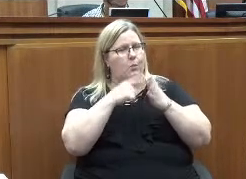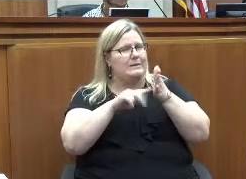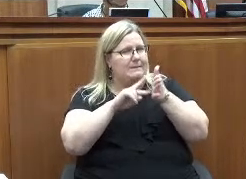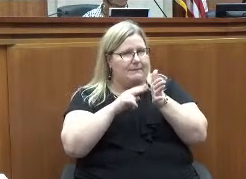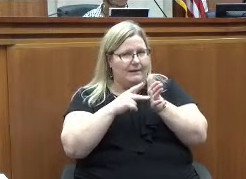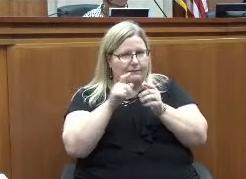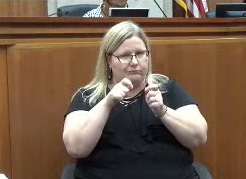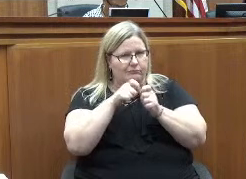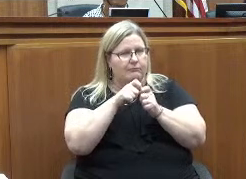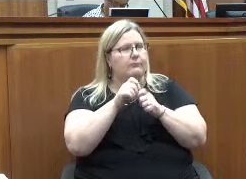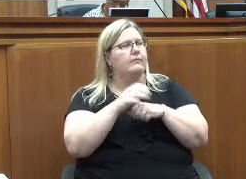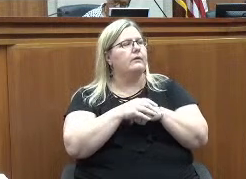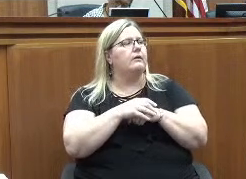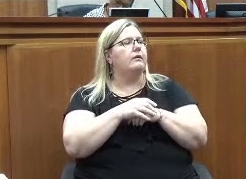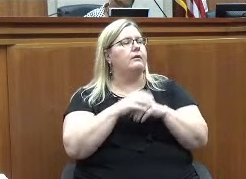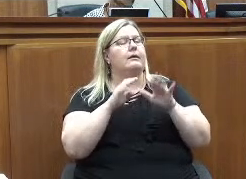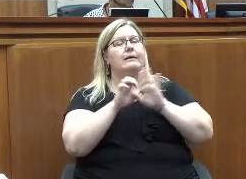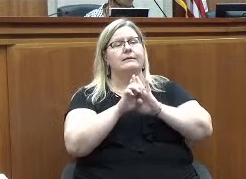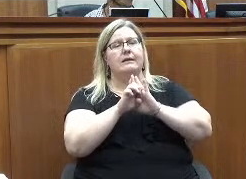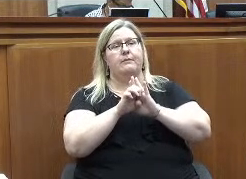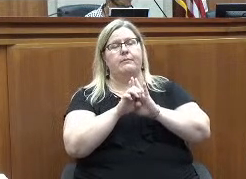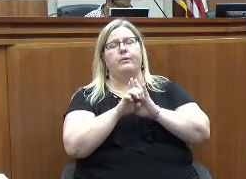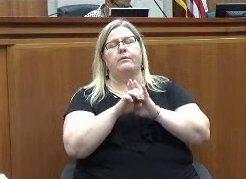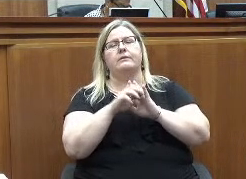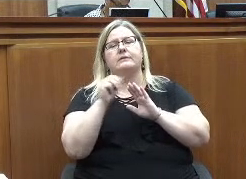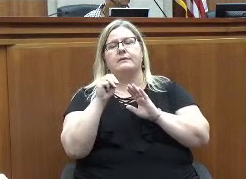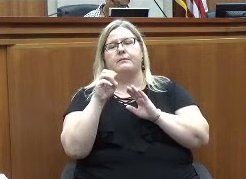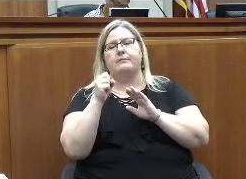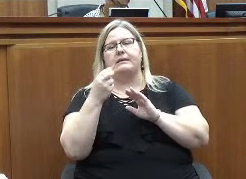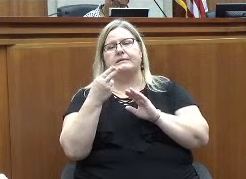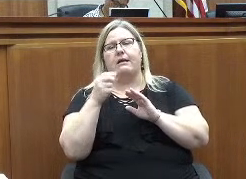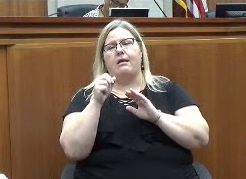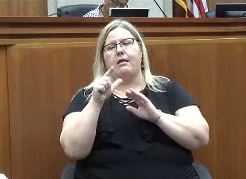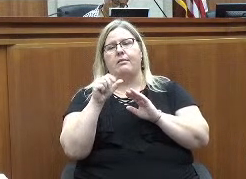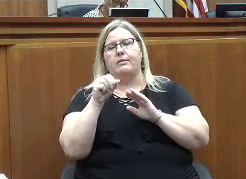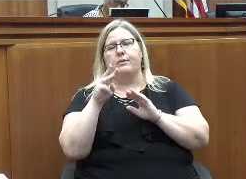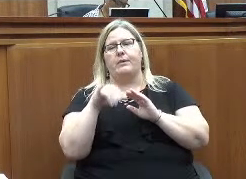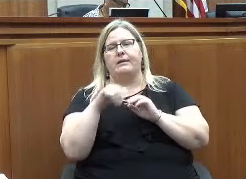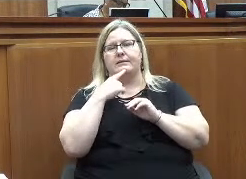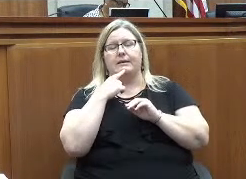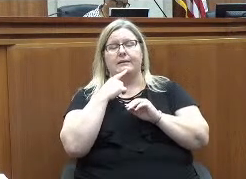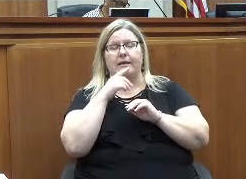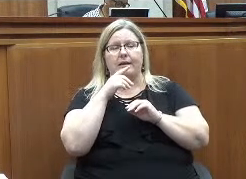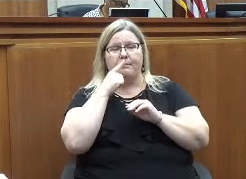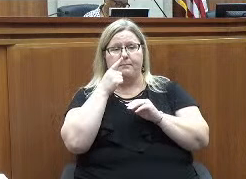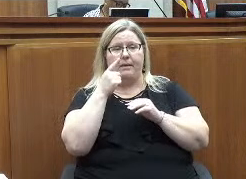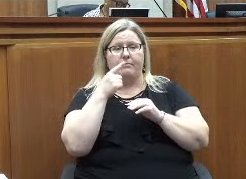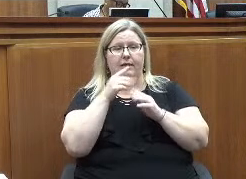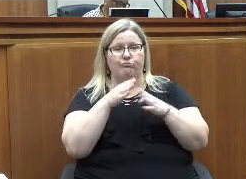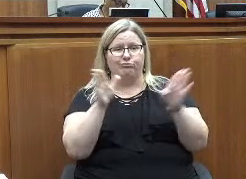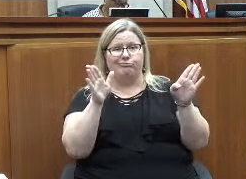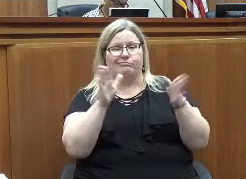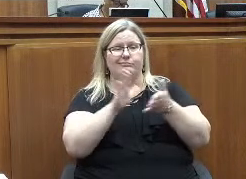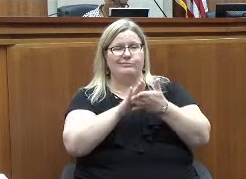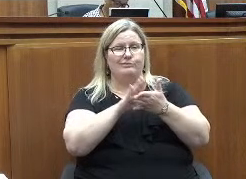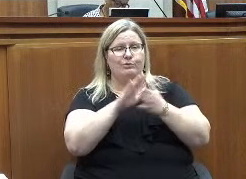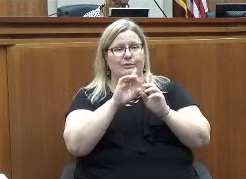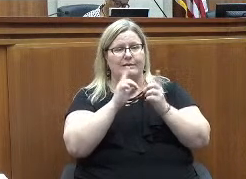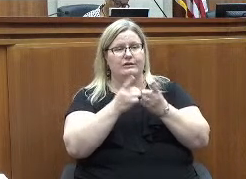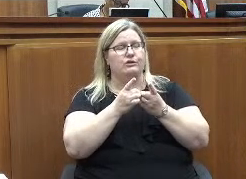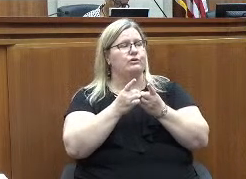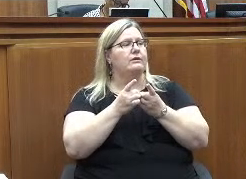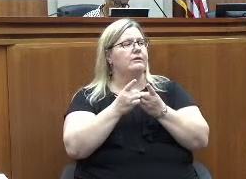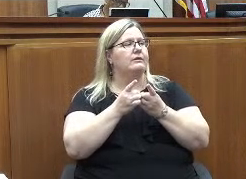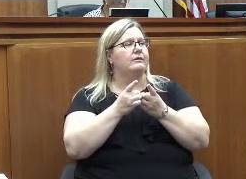For instance, and Ms. Holloway mentioned this, in a public school district, and Dr. Bromley knows this as